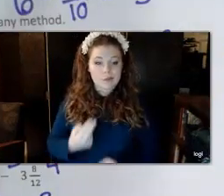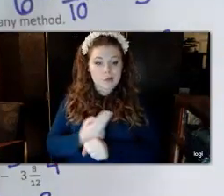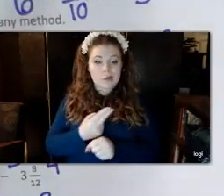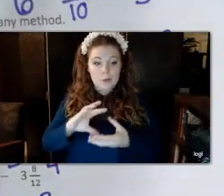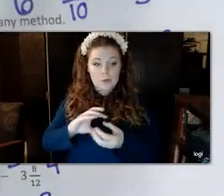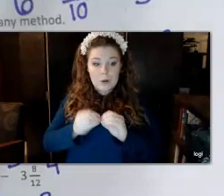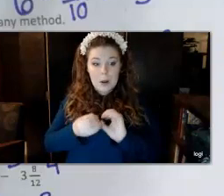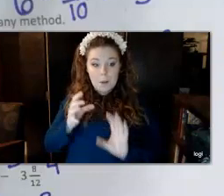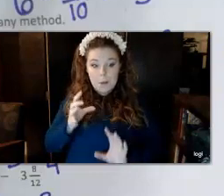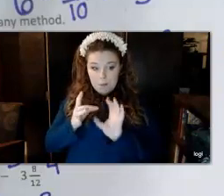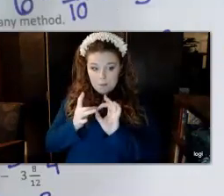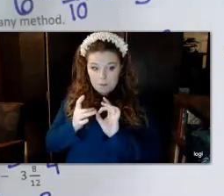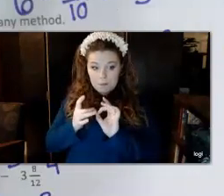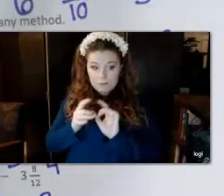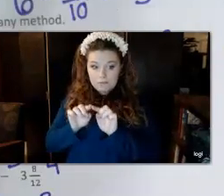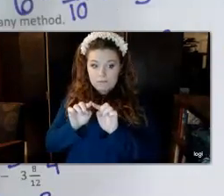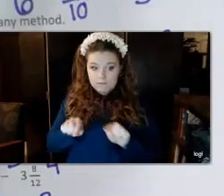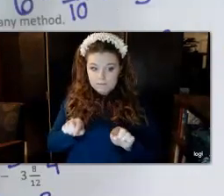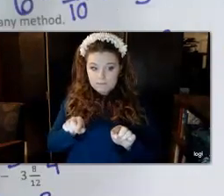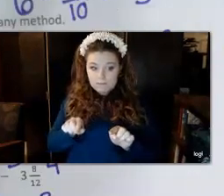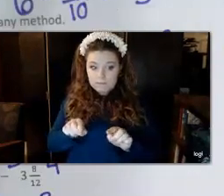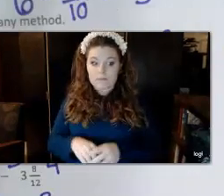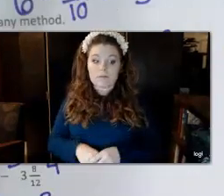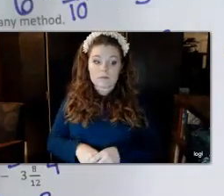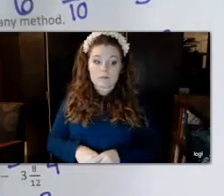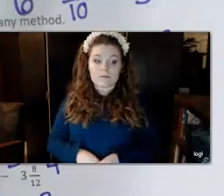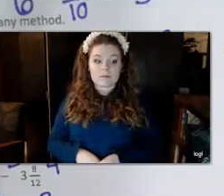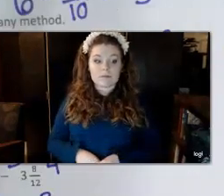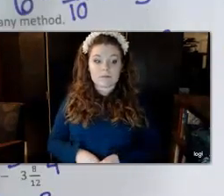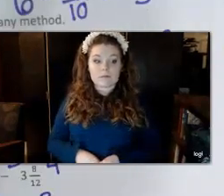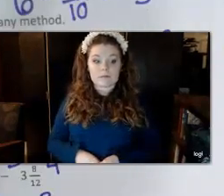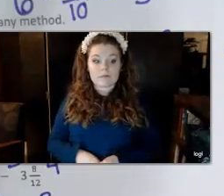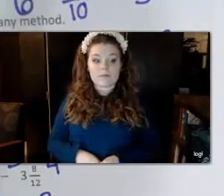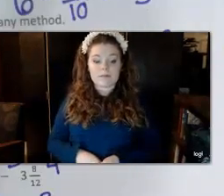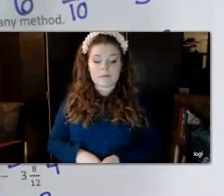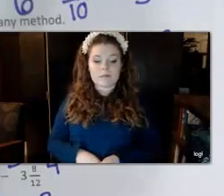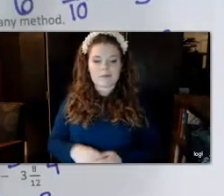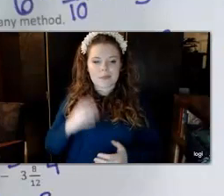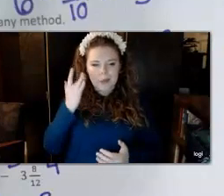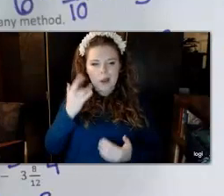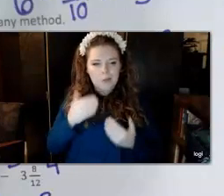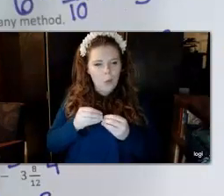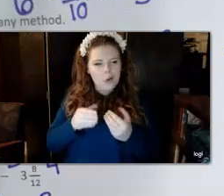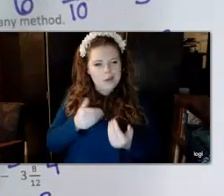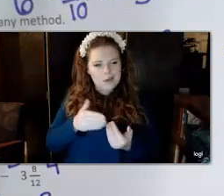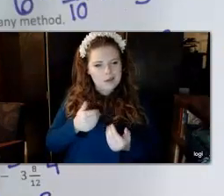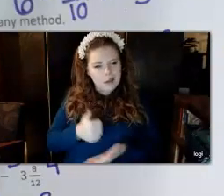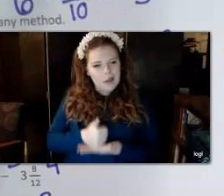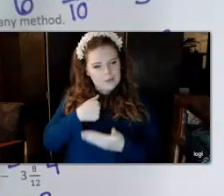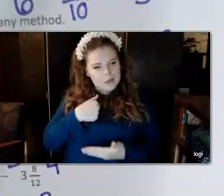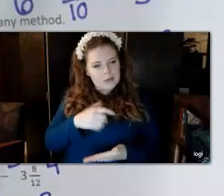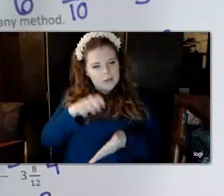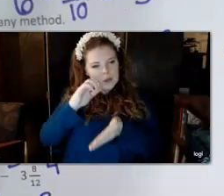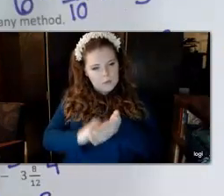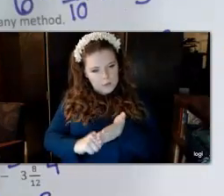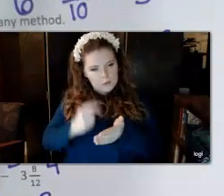under 8/12. I split it into two parts of 3/12 and 5/12. That was easier for me to subtract.